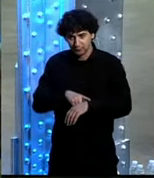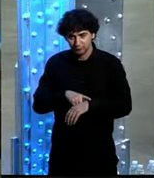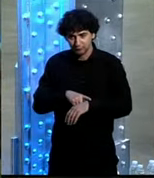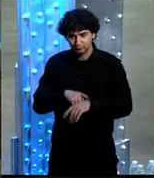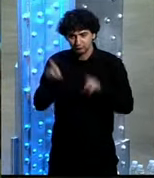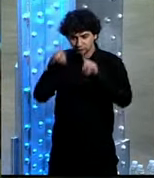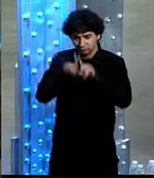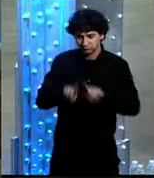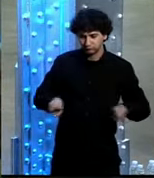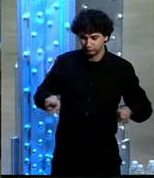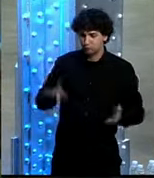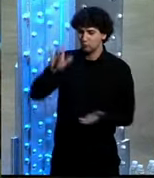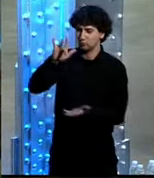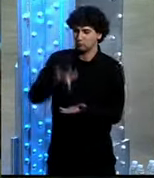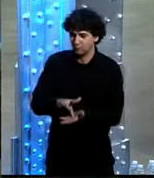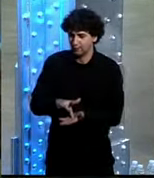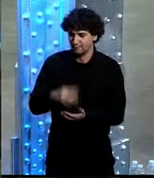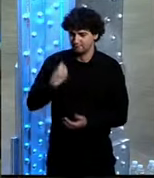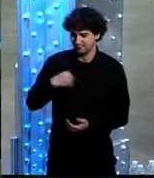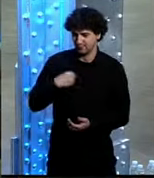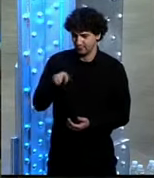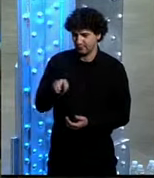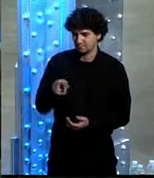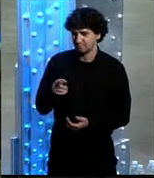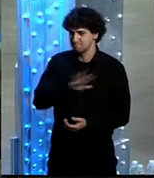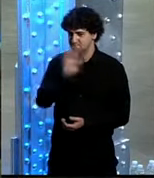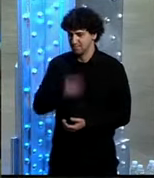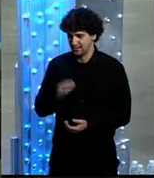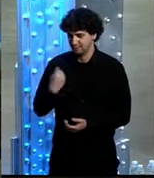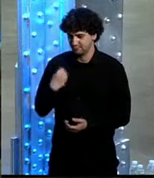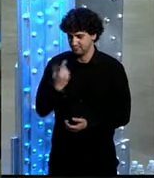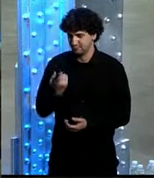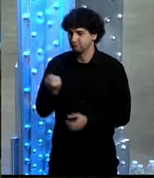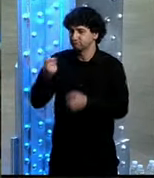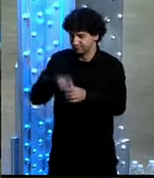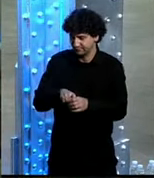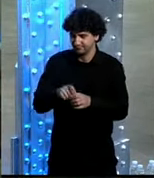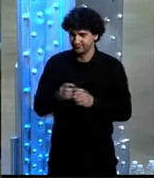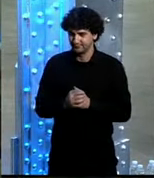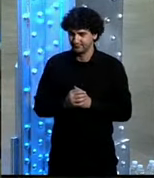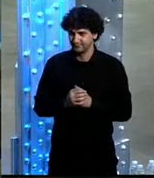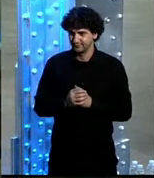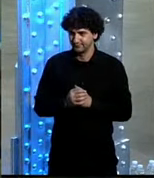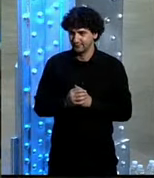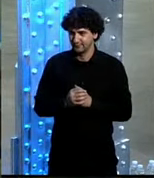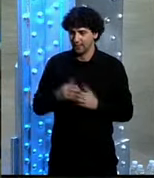It's very interesting because you're suffering for the people in the movie.